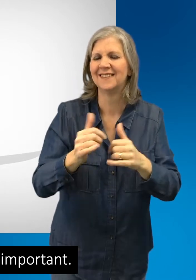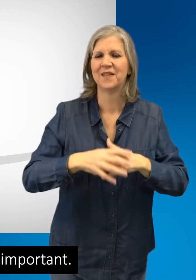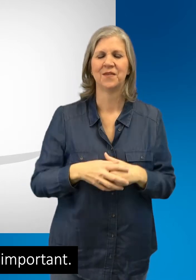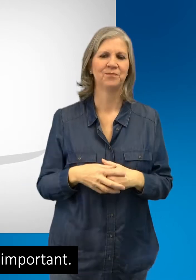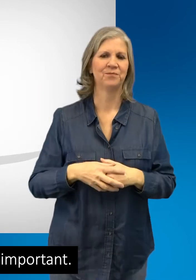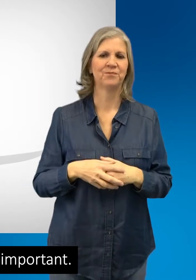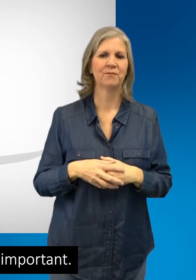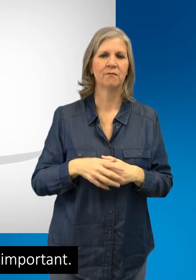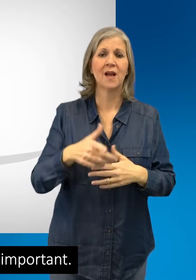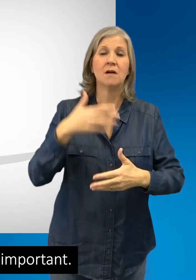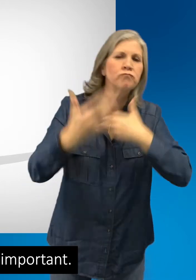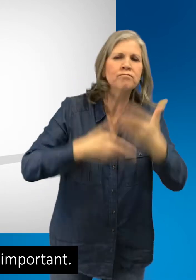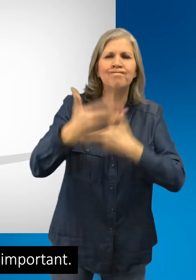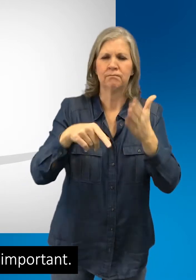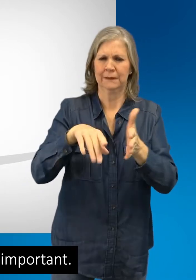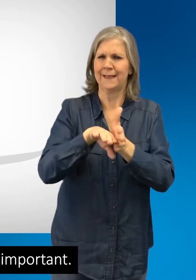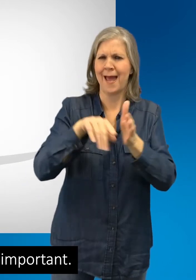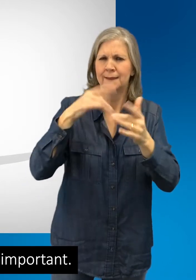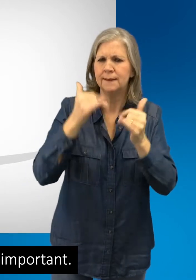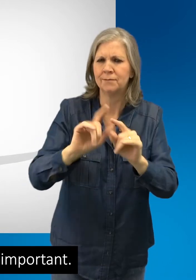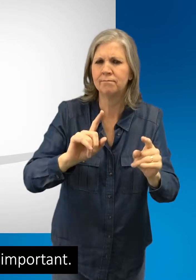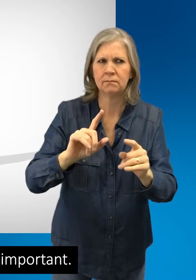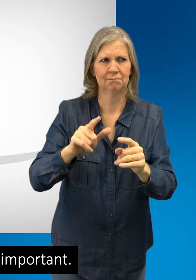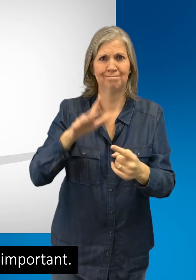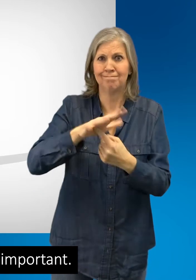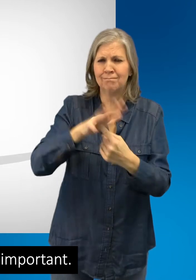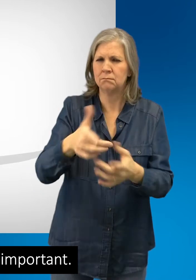It'll explain the test and why it's important.